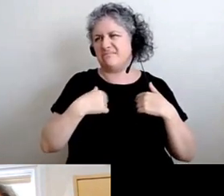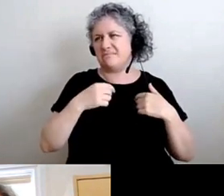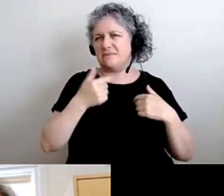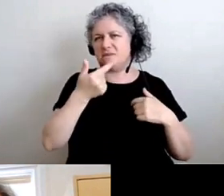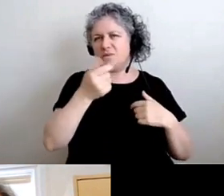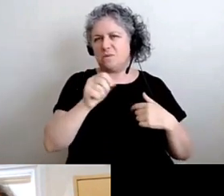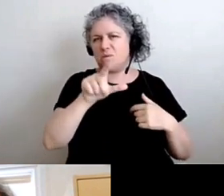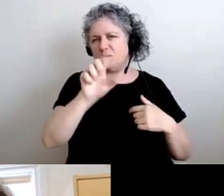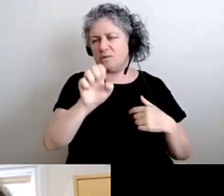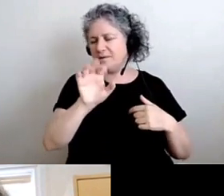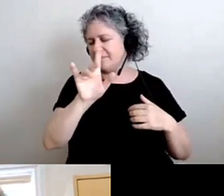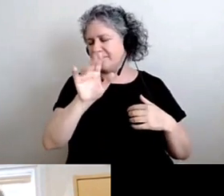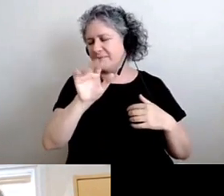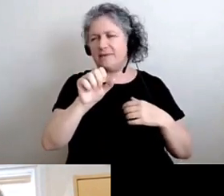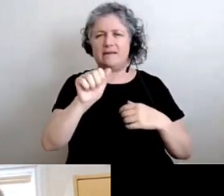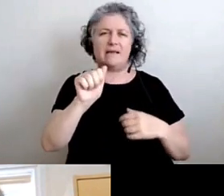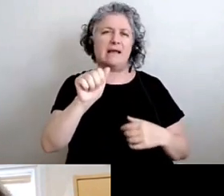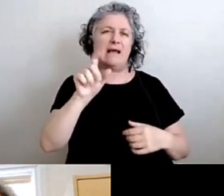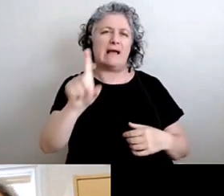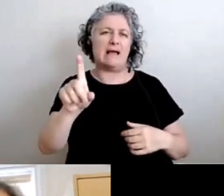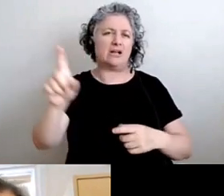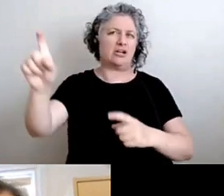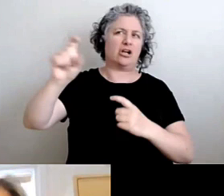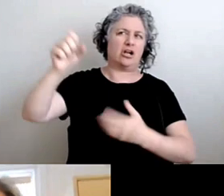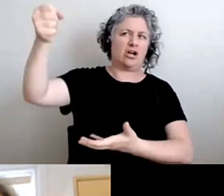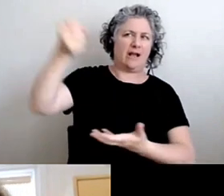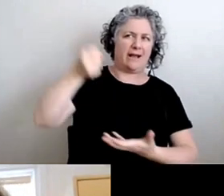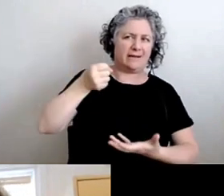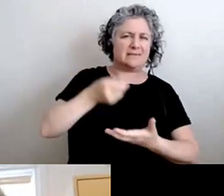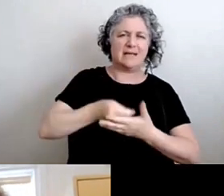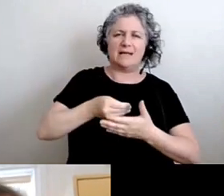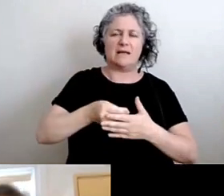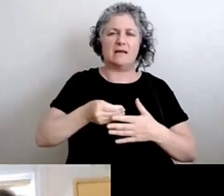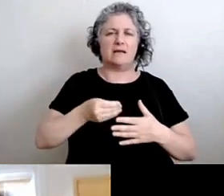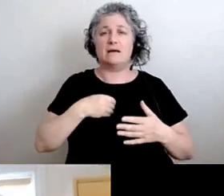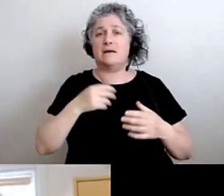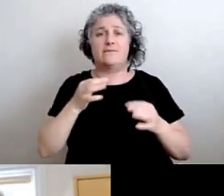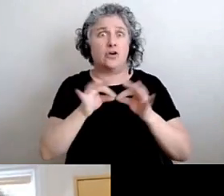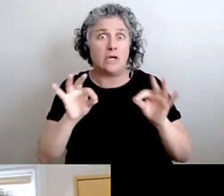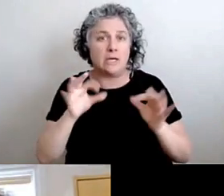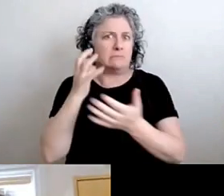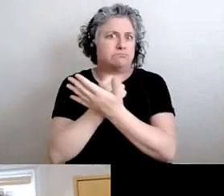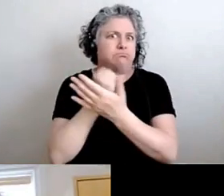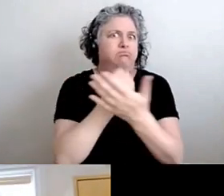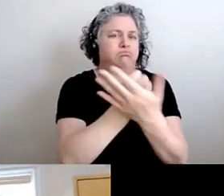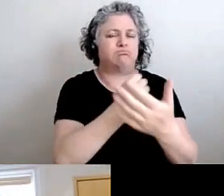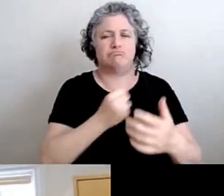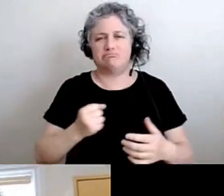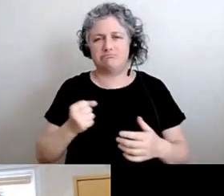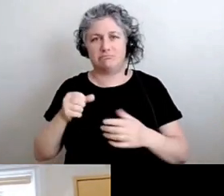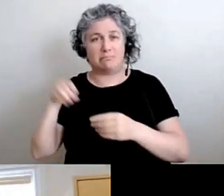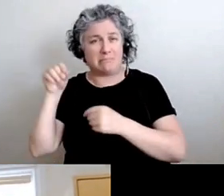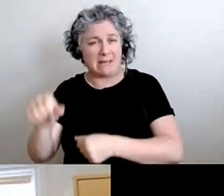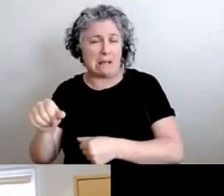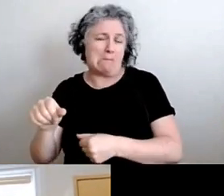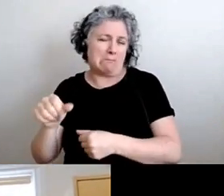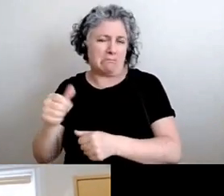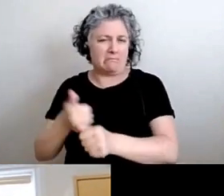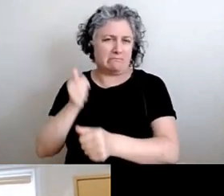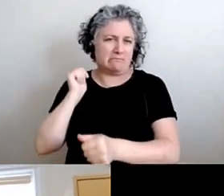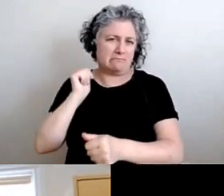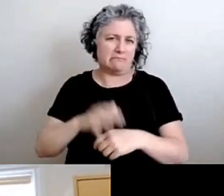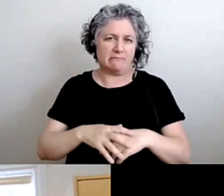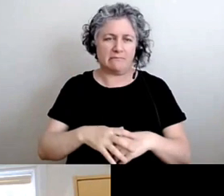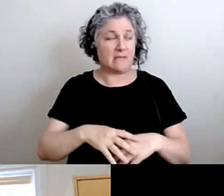Google ad grants than, yeah, I aim for free stuff. So yeah, perfect.